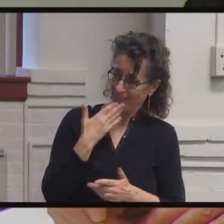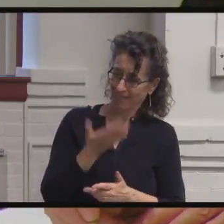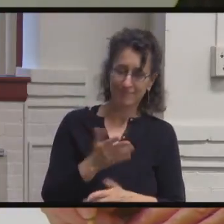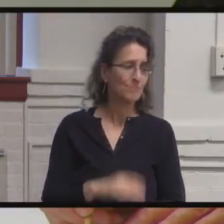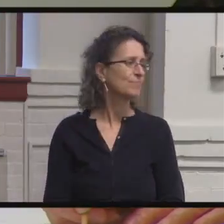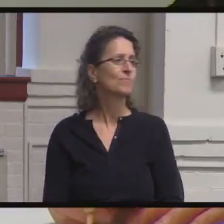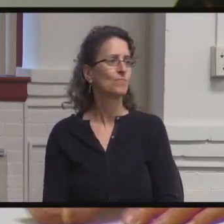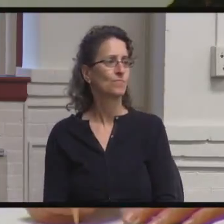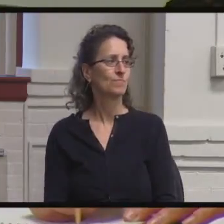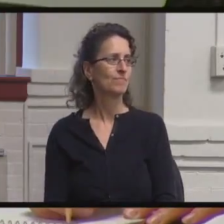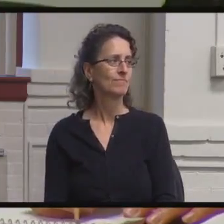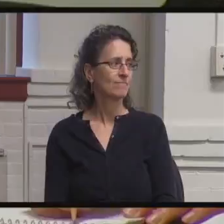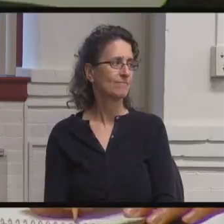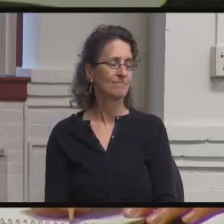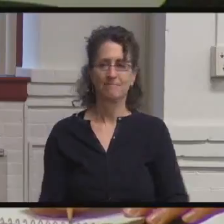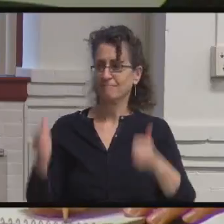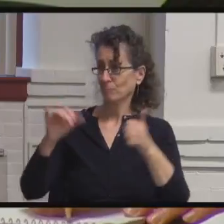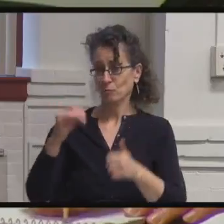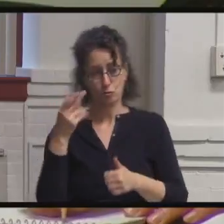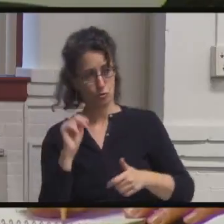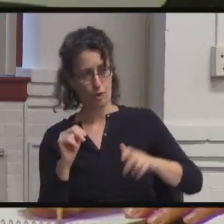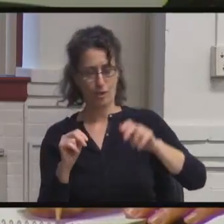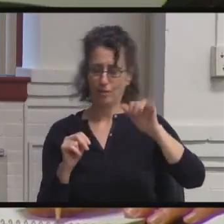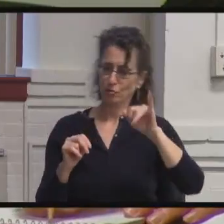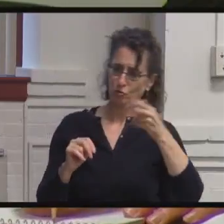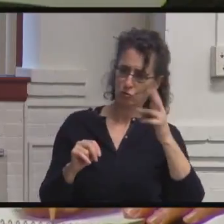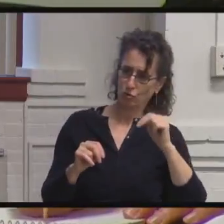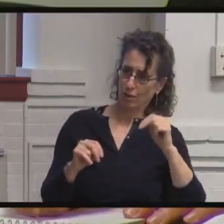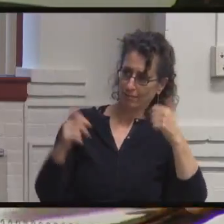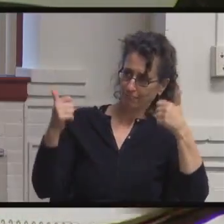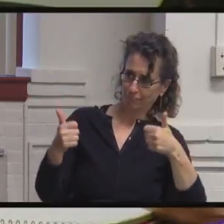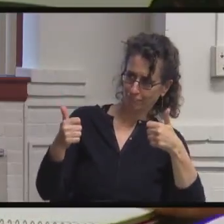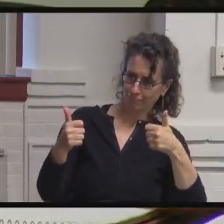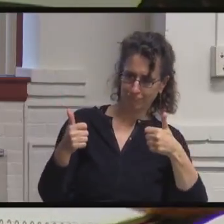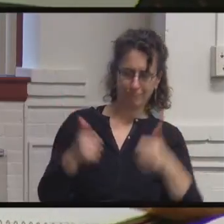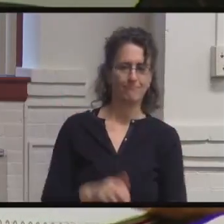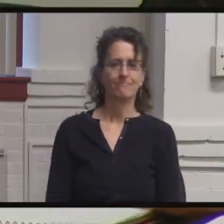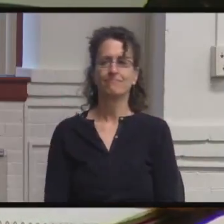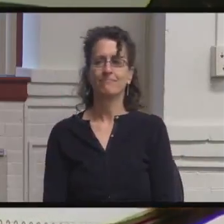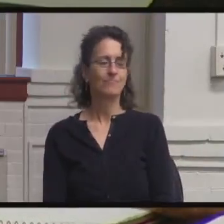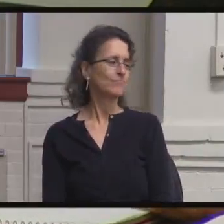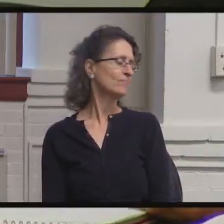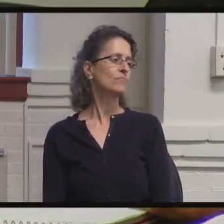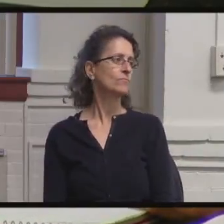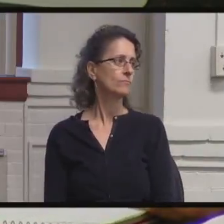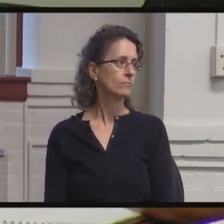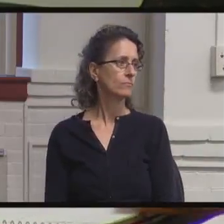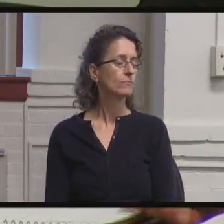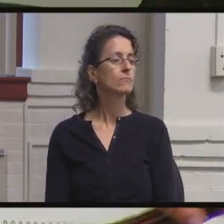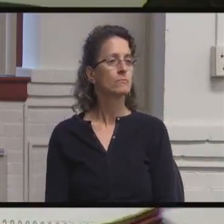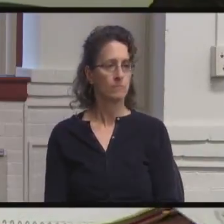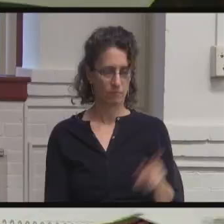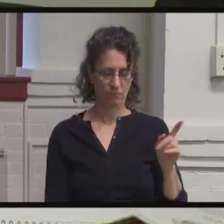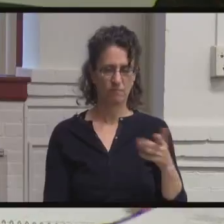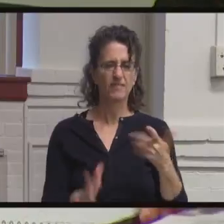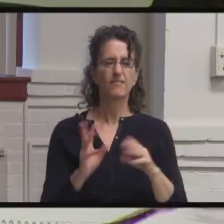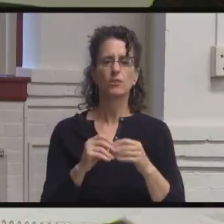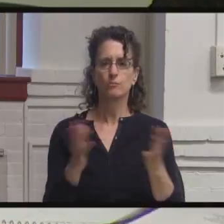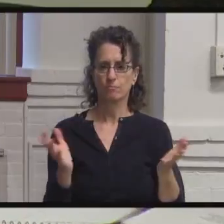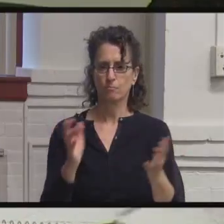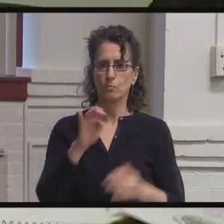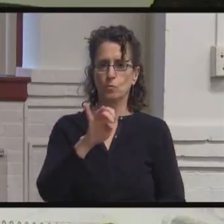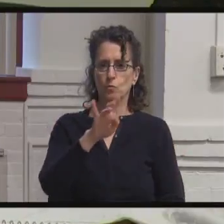ready, John. All right, John. This is for you. I know. In the packet was the July financial